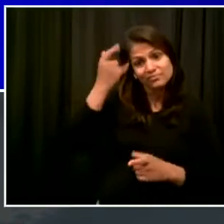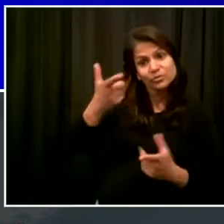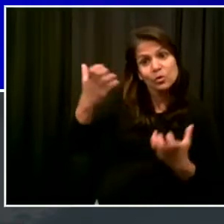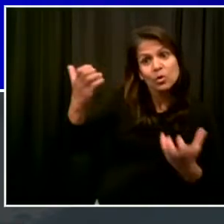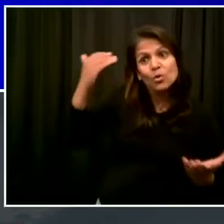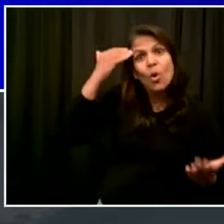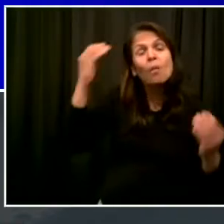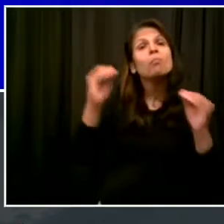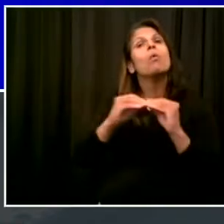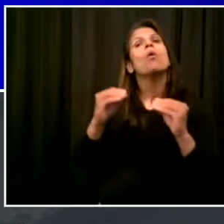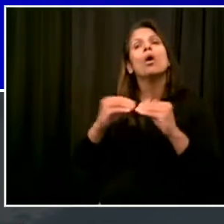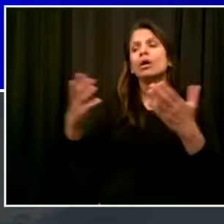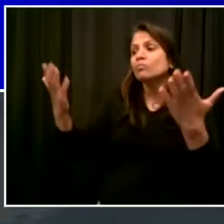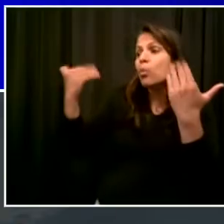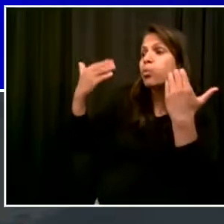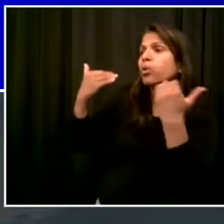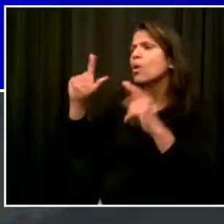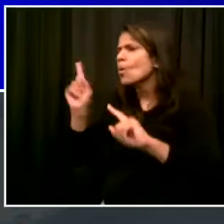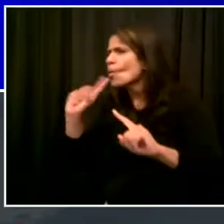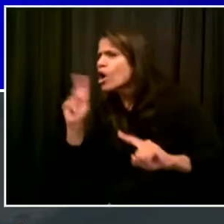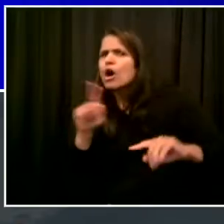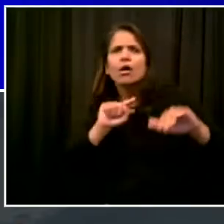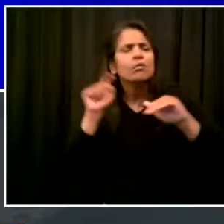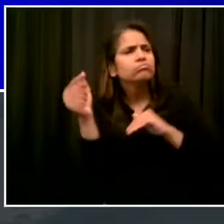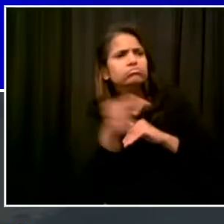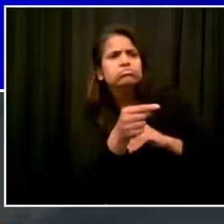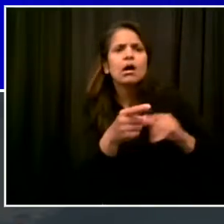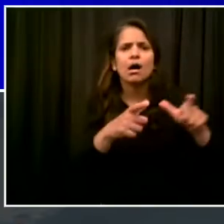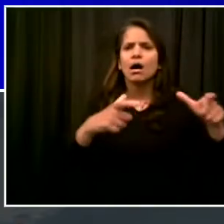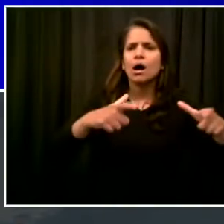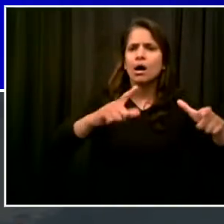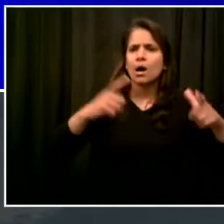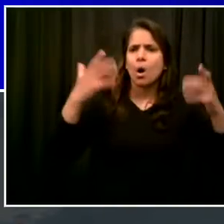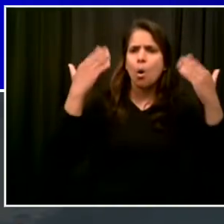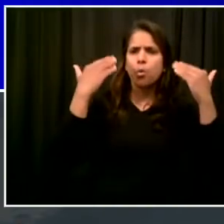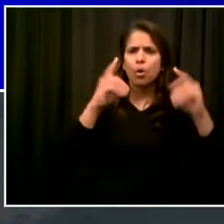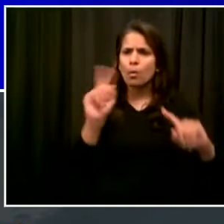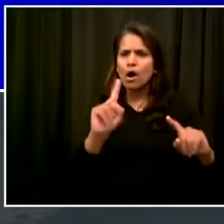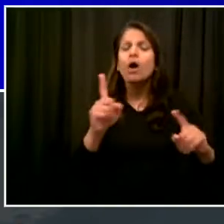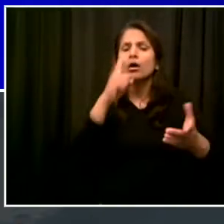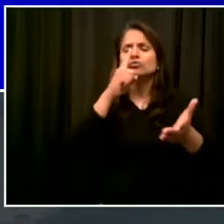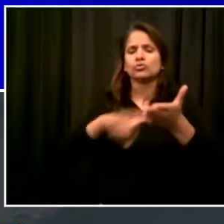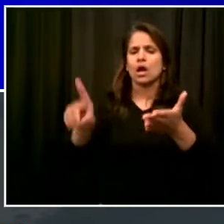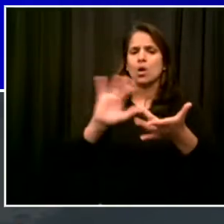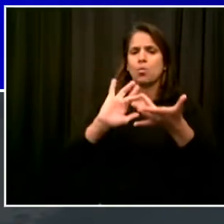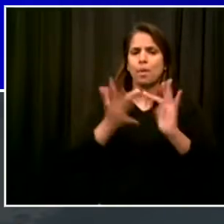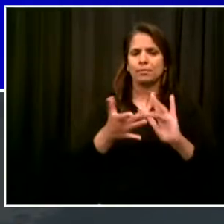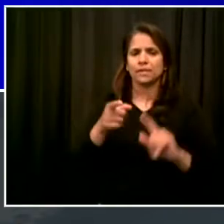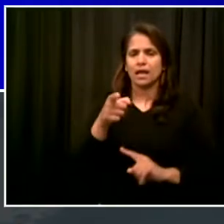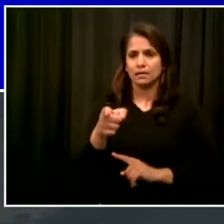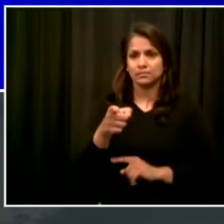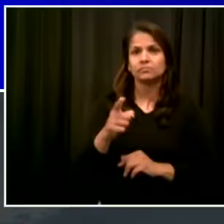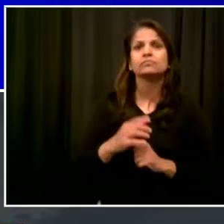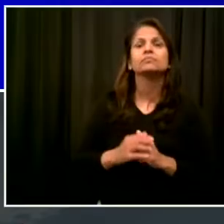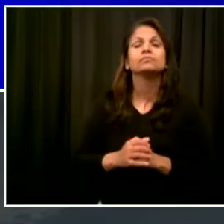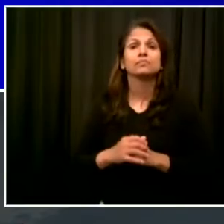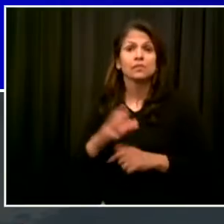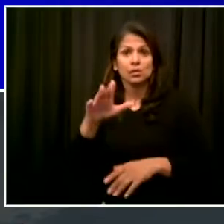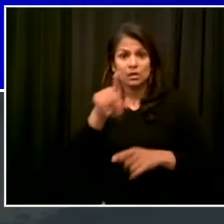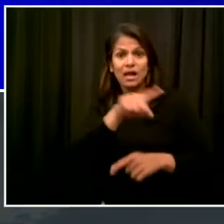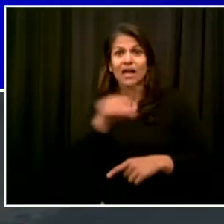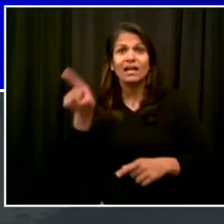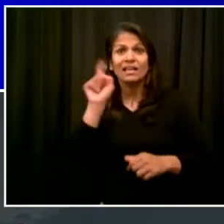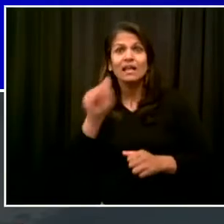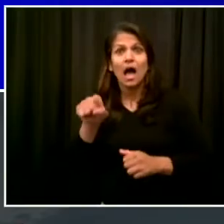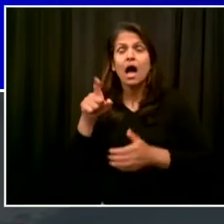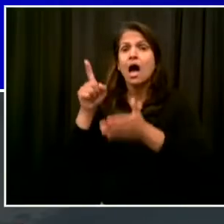nyc.gov/parks/coolitnyc. And if you want to request a spray cap for a hydrant on your block, call 311. Now, we're going to focus on our kids and